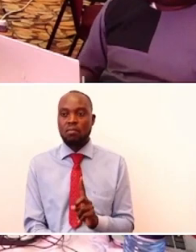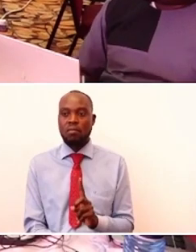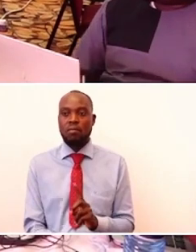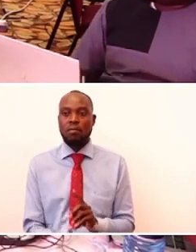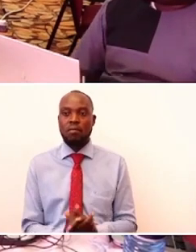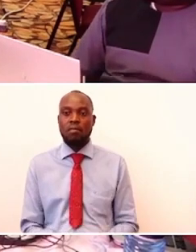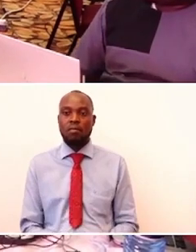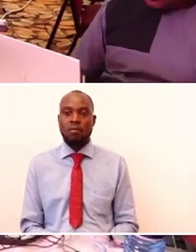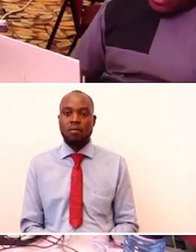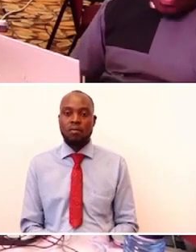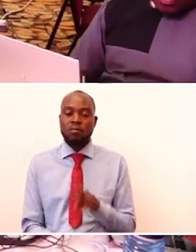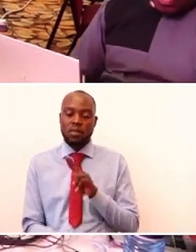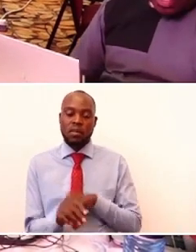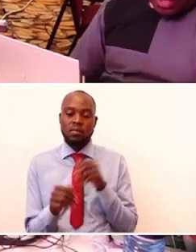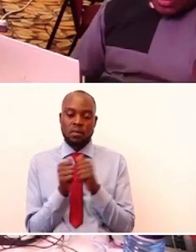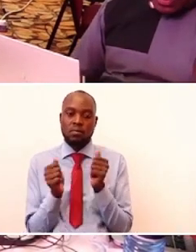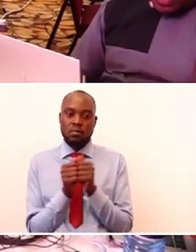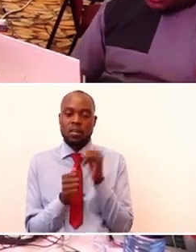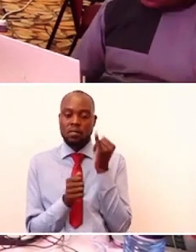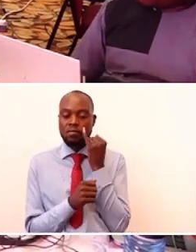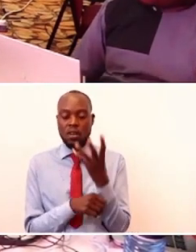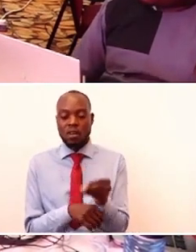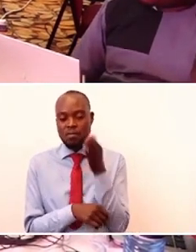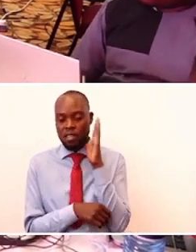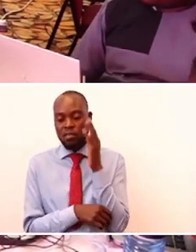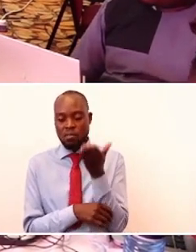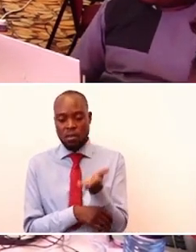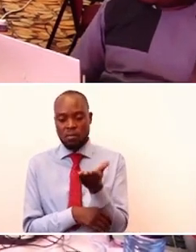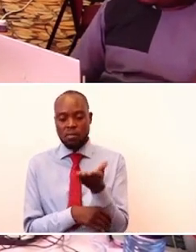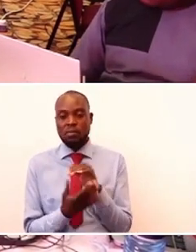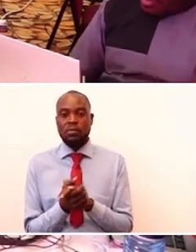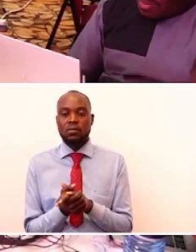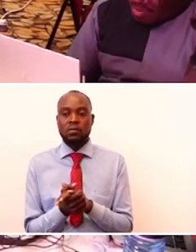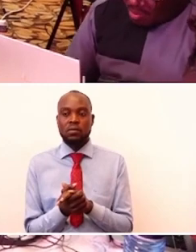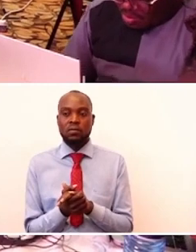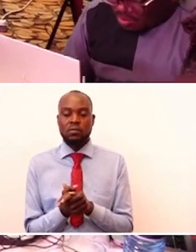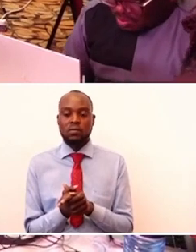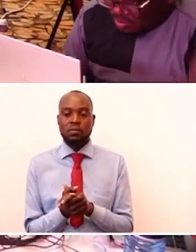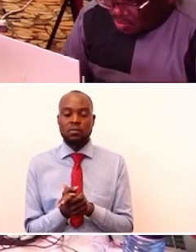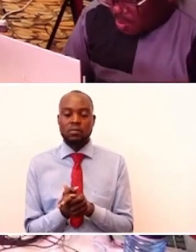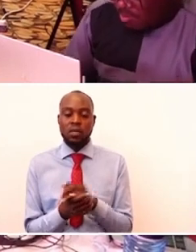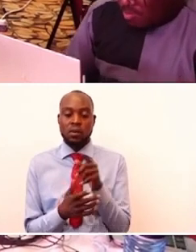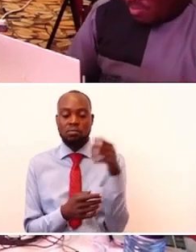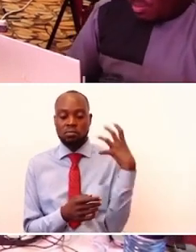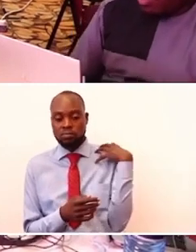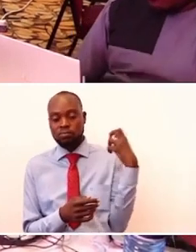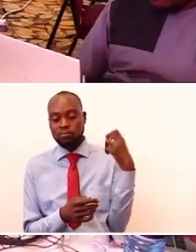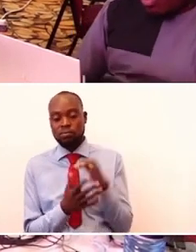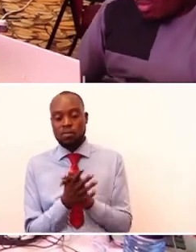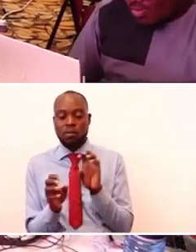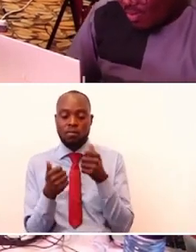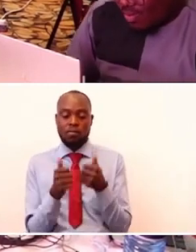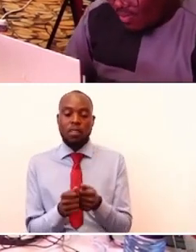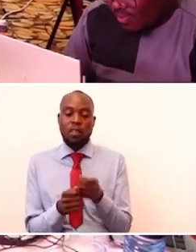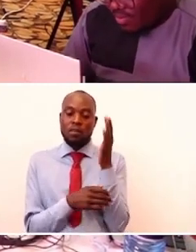Many a times when you have this kind of innovation and then you mention regulation, it is all these are government out to kill innovation. I think